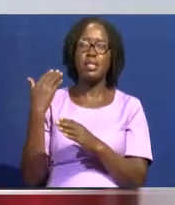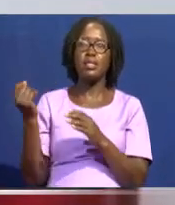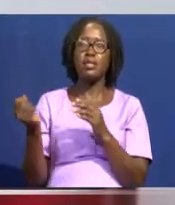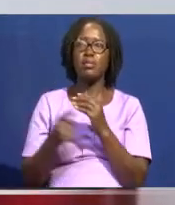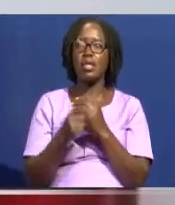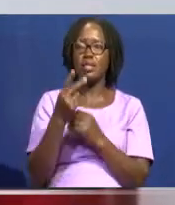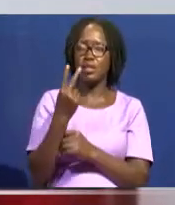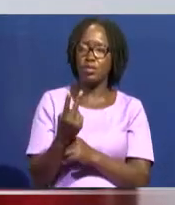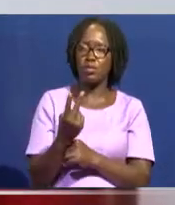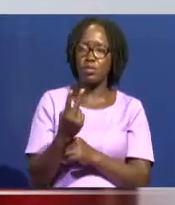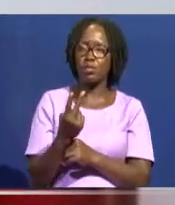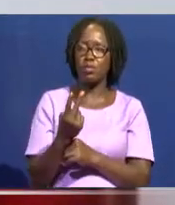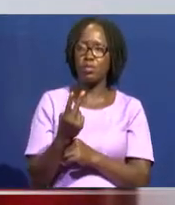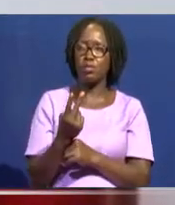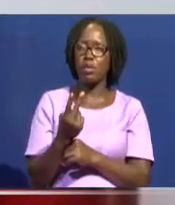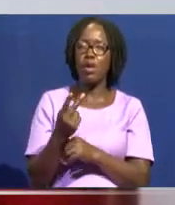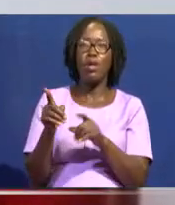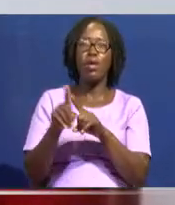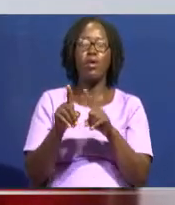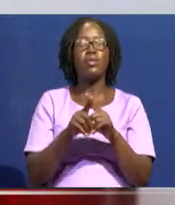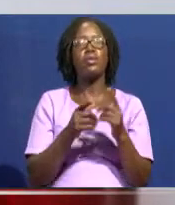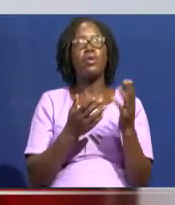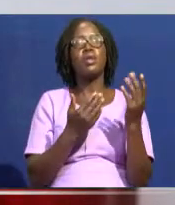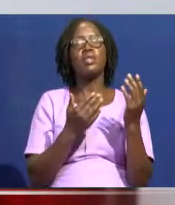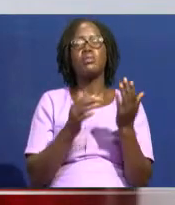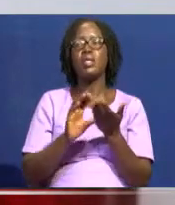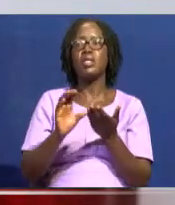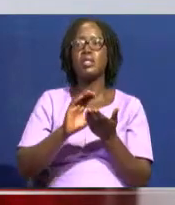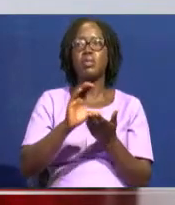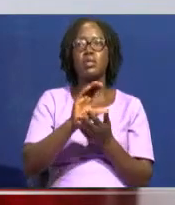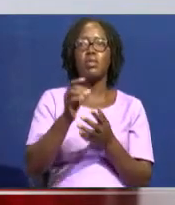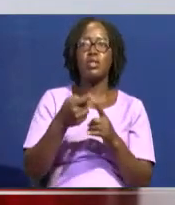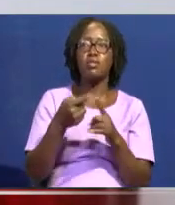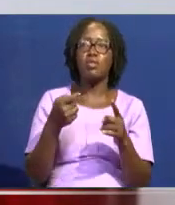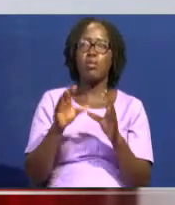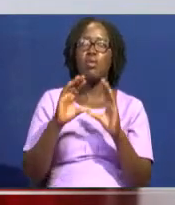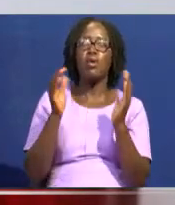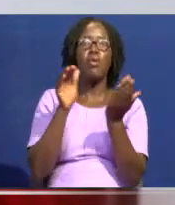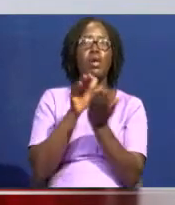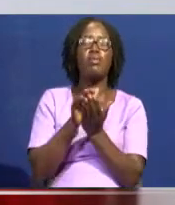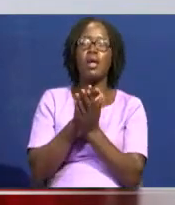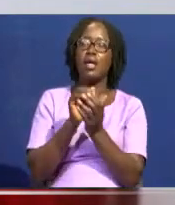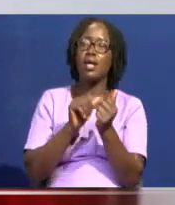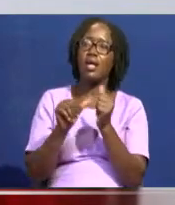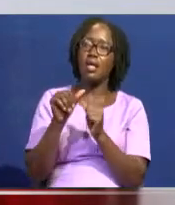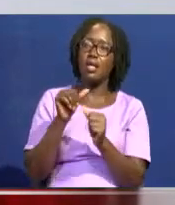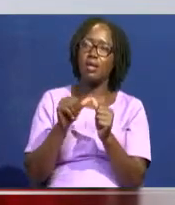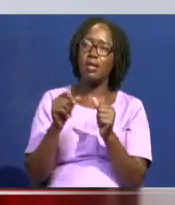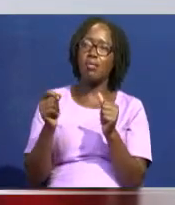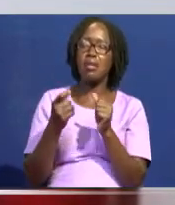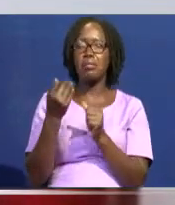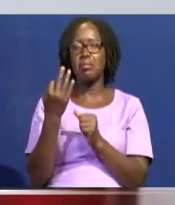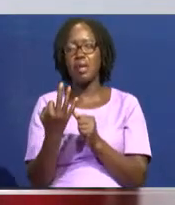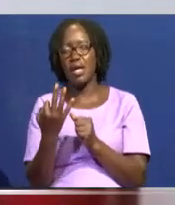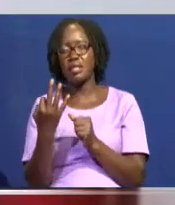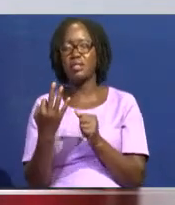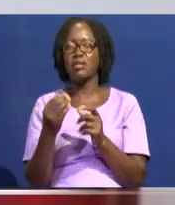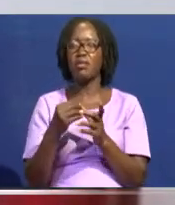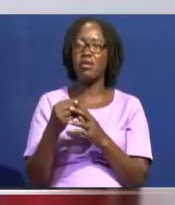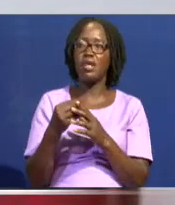within the last 2 months. We are also expecting disbursements from the World Bank around